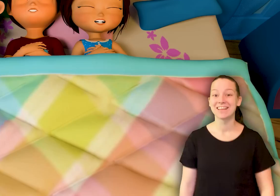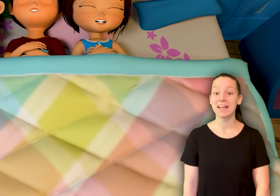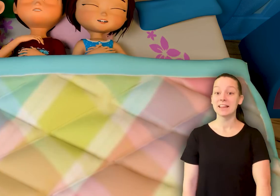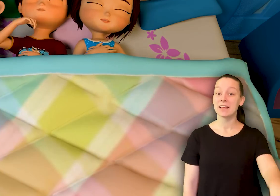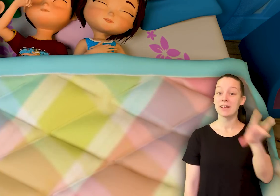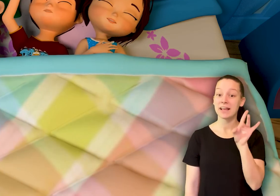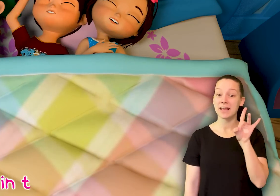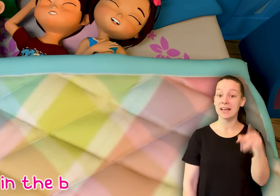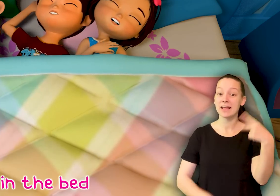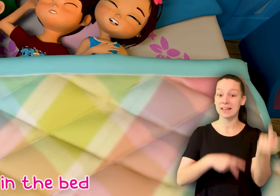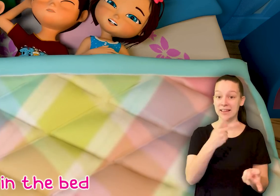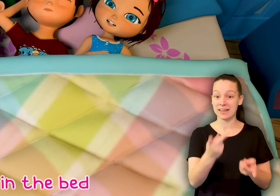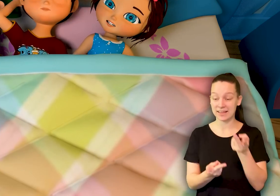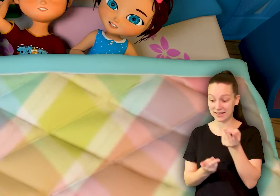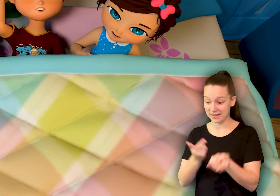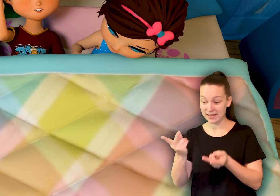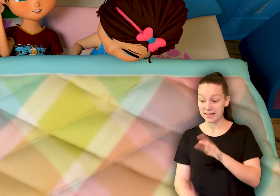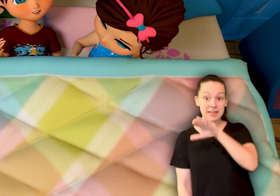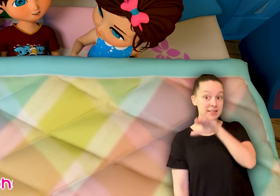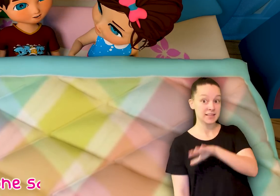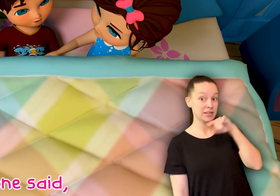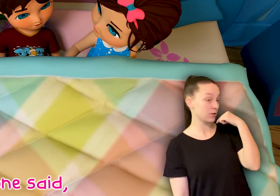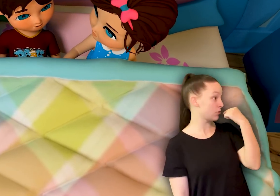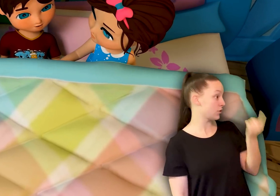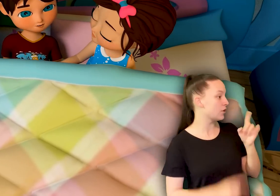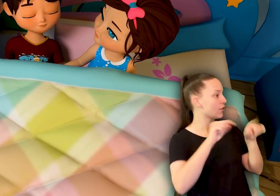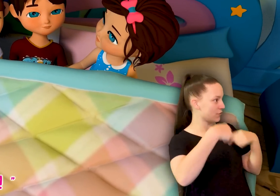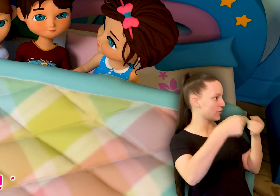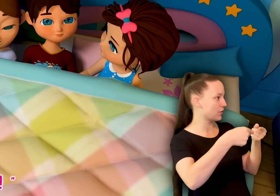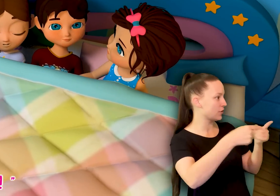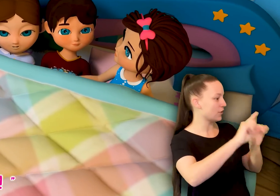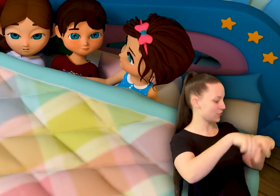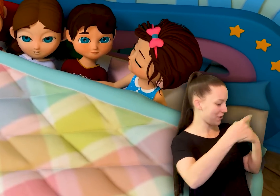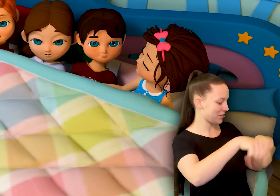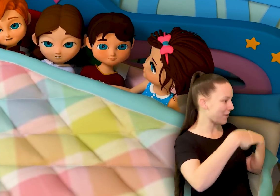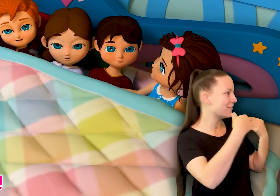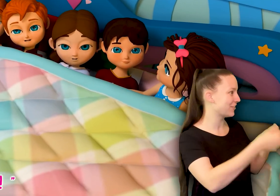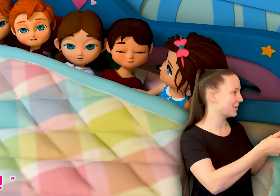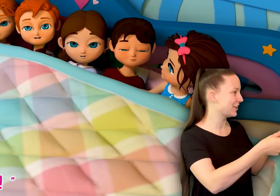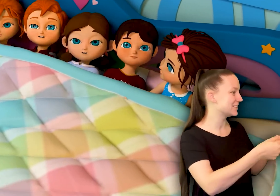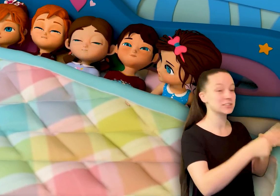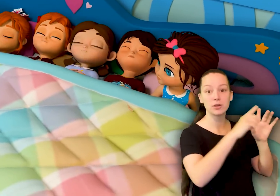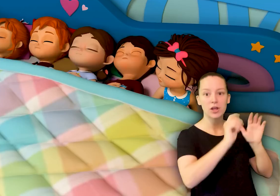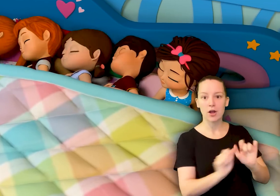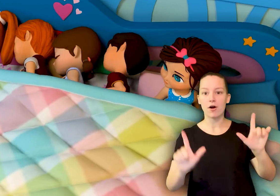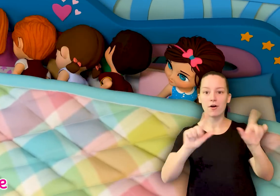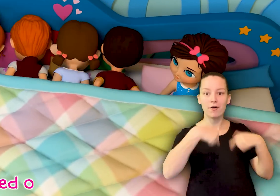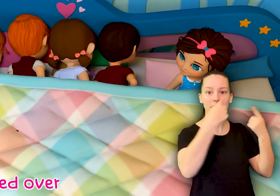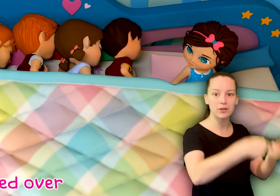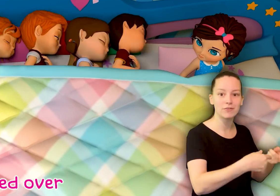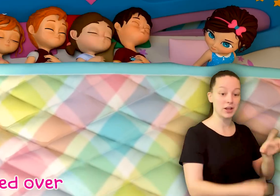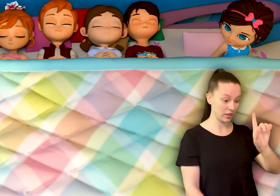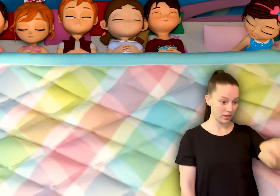out there were eight in the bed and the little one said roll over roll over so they